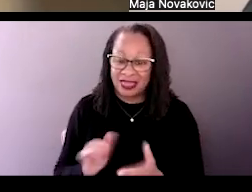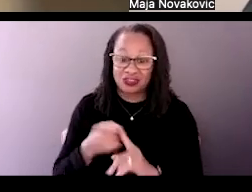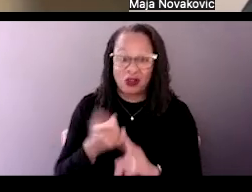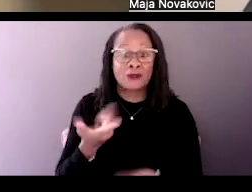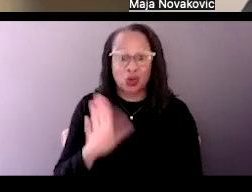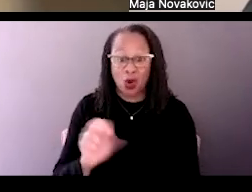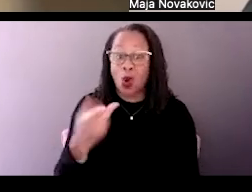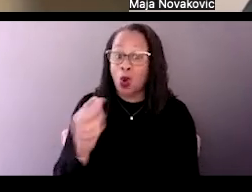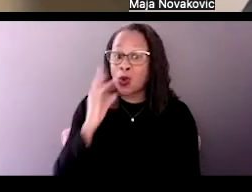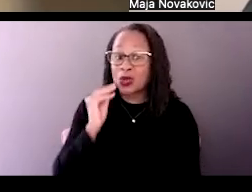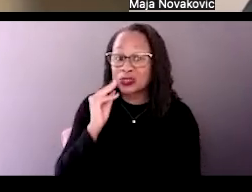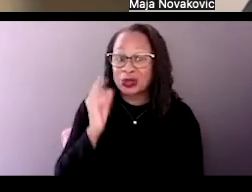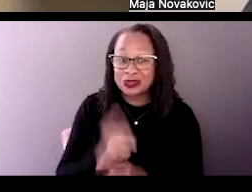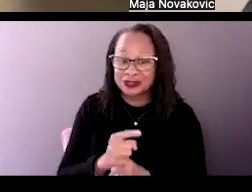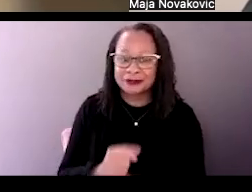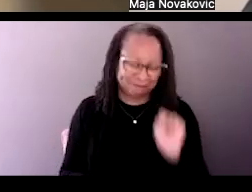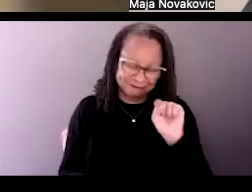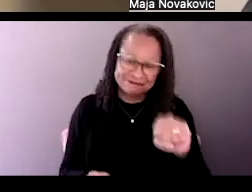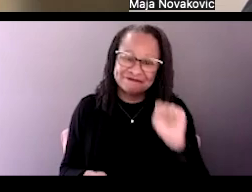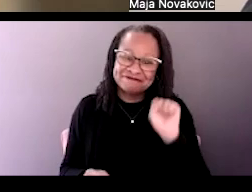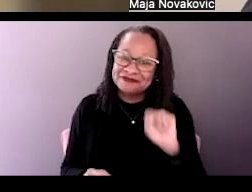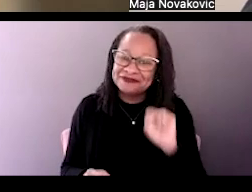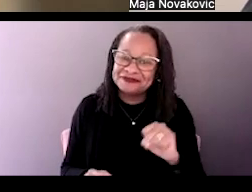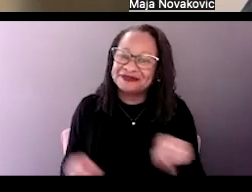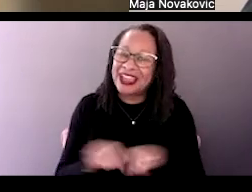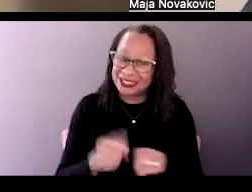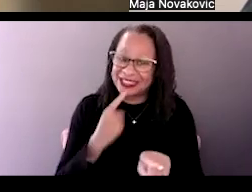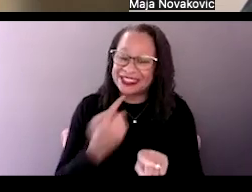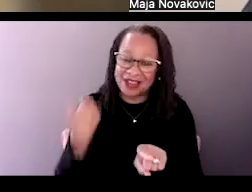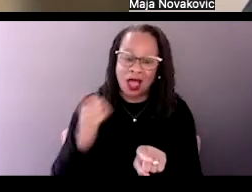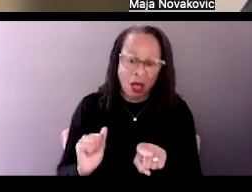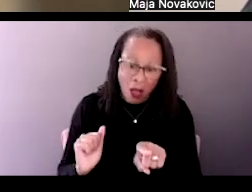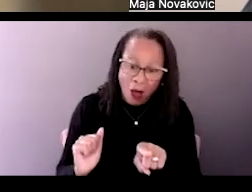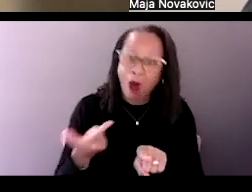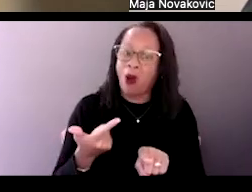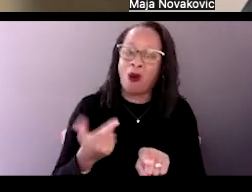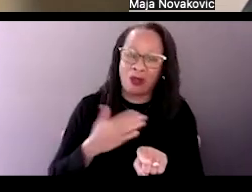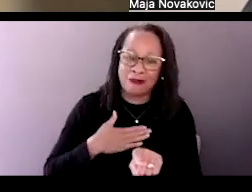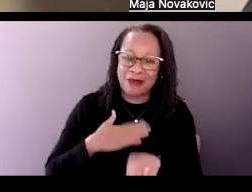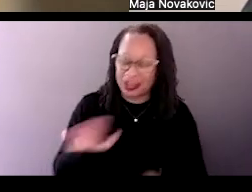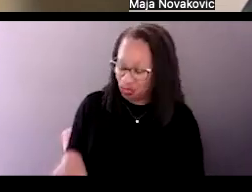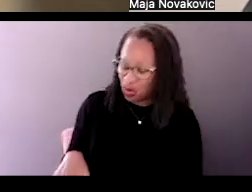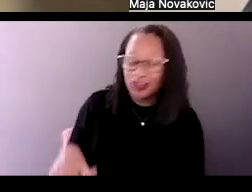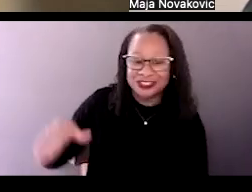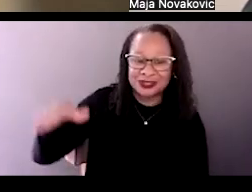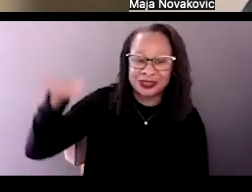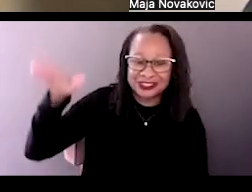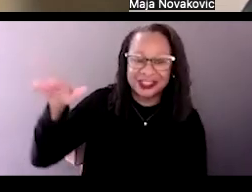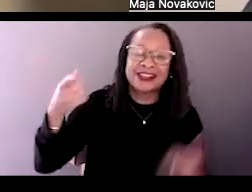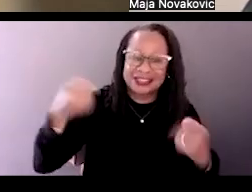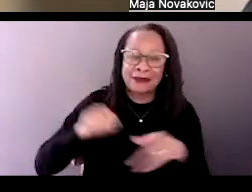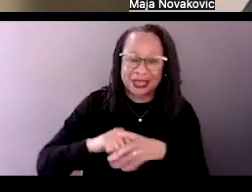Yes, yes. Yeah, As wonderful. as I said, all my childhood is that